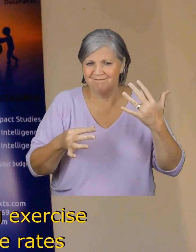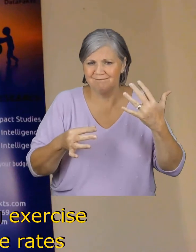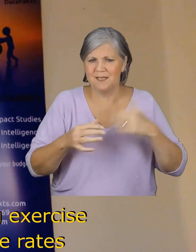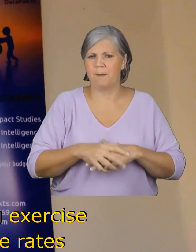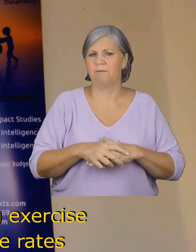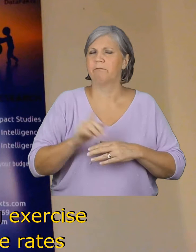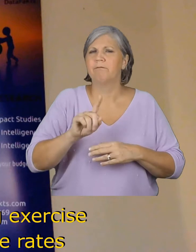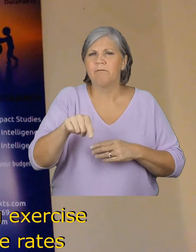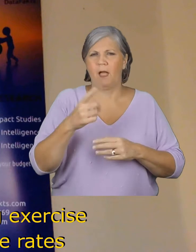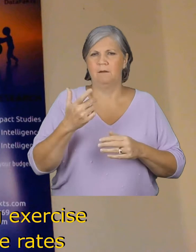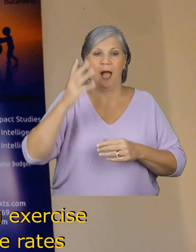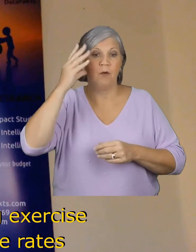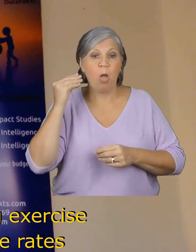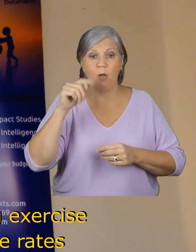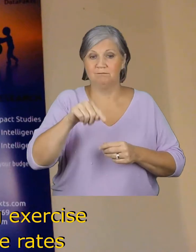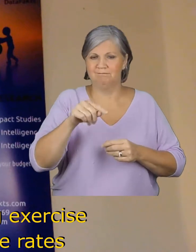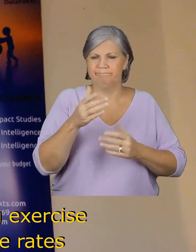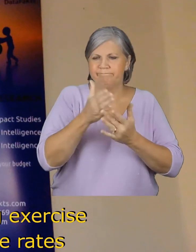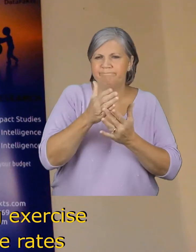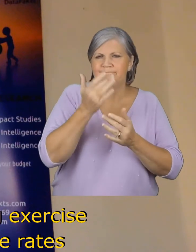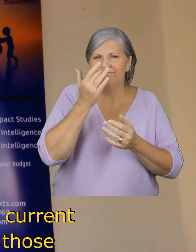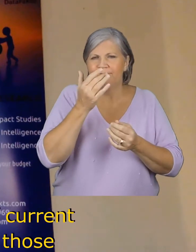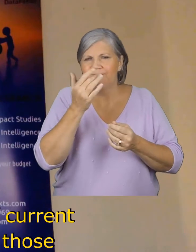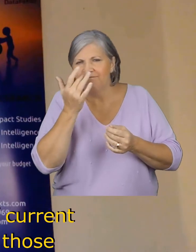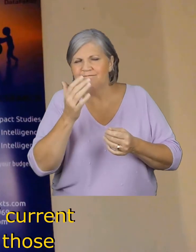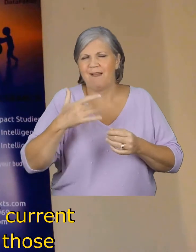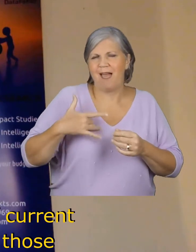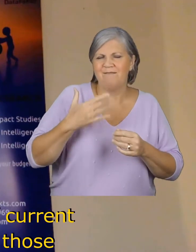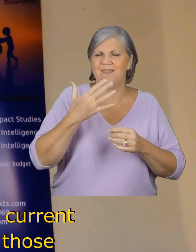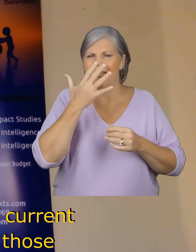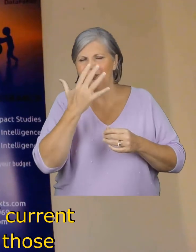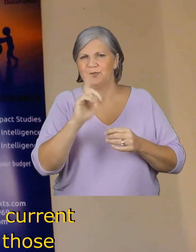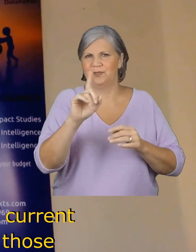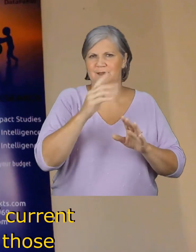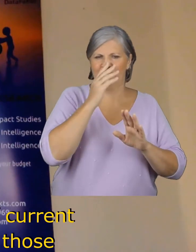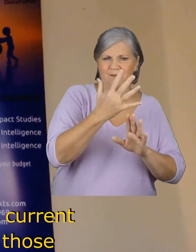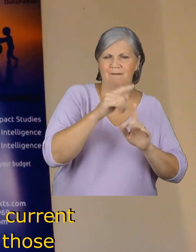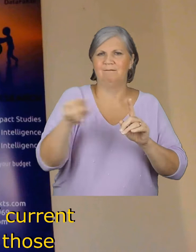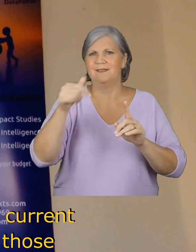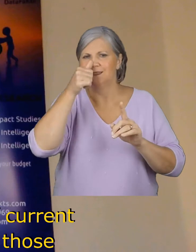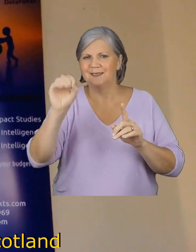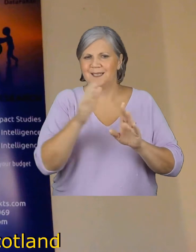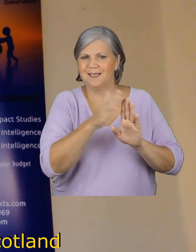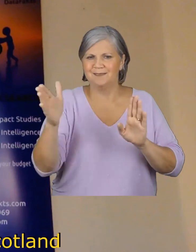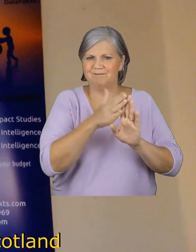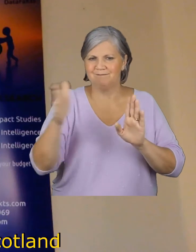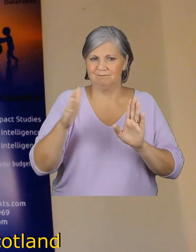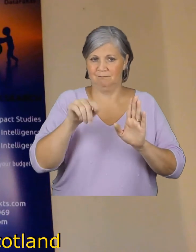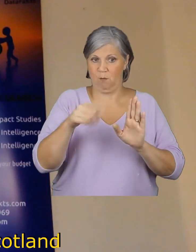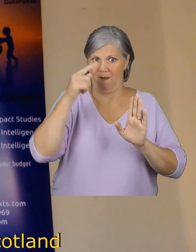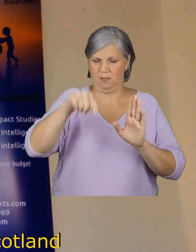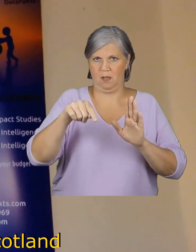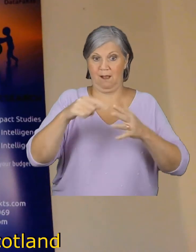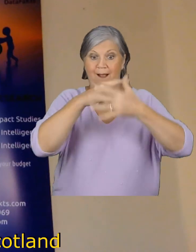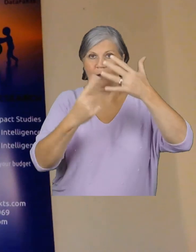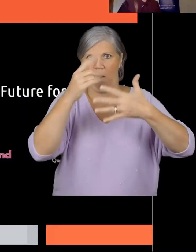by undertaking a scoping exercise to establish prevalence rates and an evaluation of current service provision for those with hearing loss